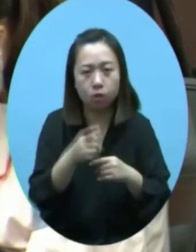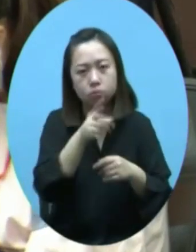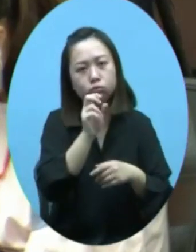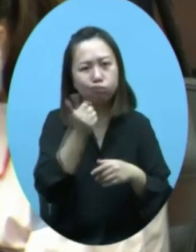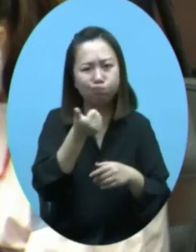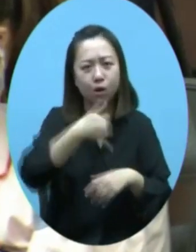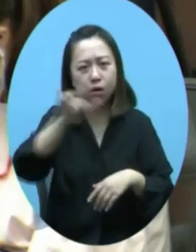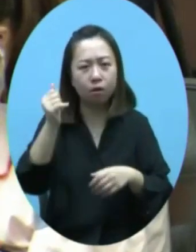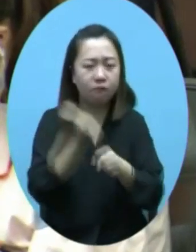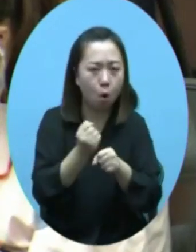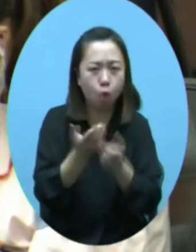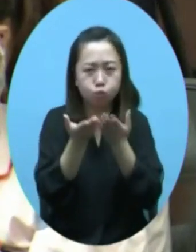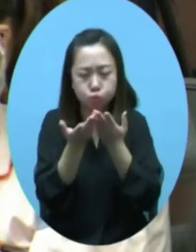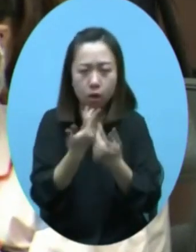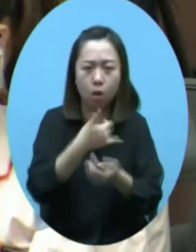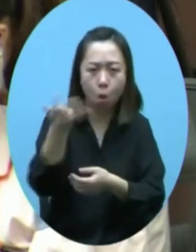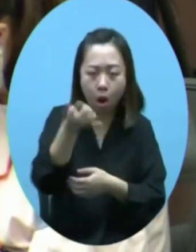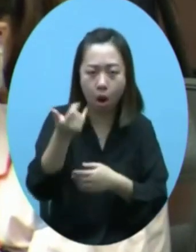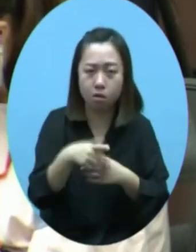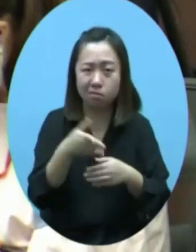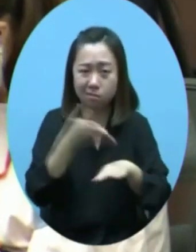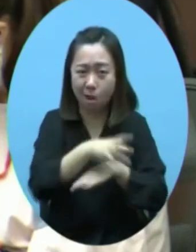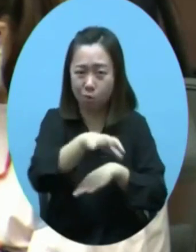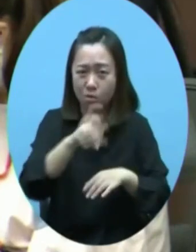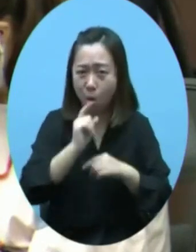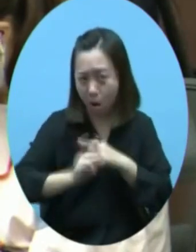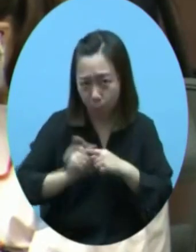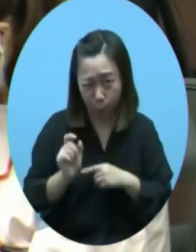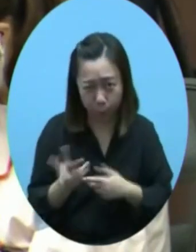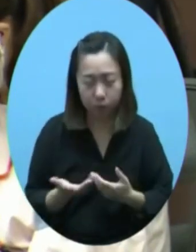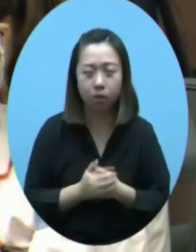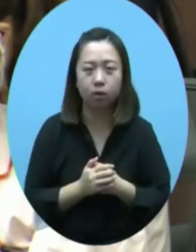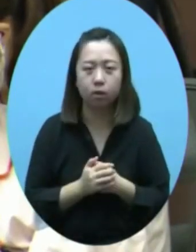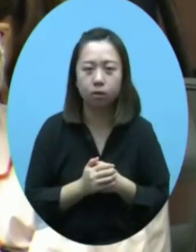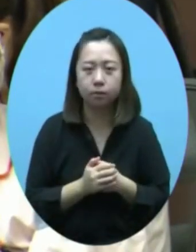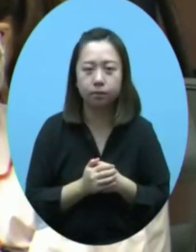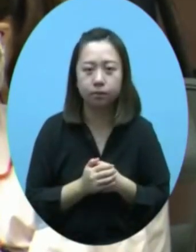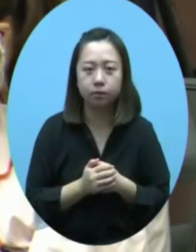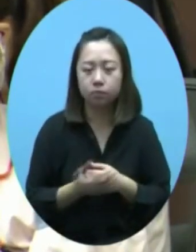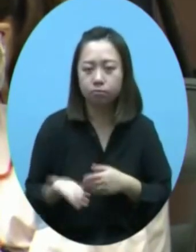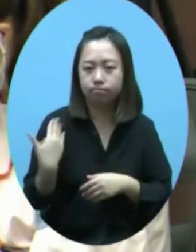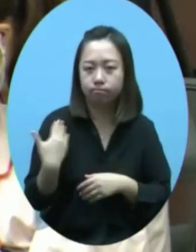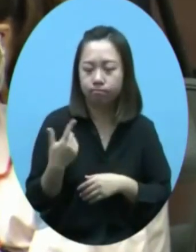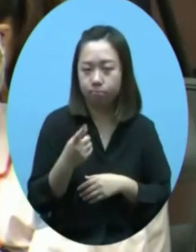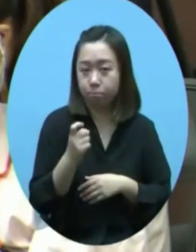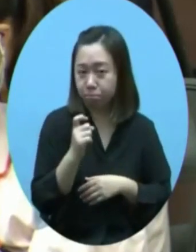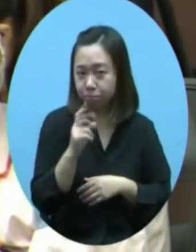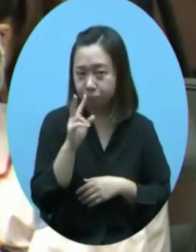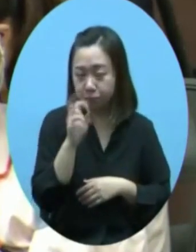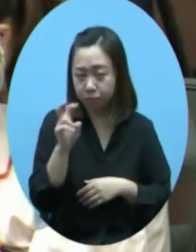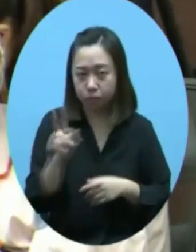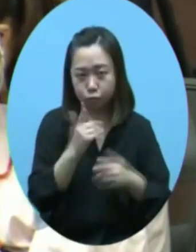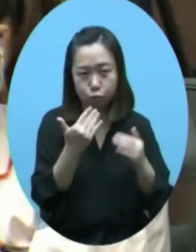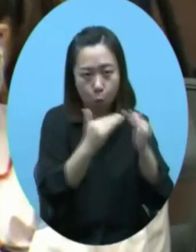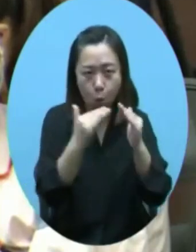Dr. Chung said residents still go out and go to work, but would that constitute a risk to the community? And also, we